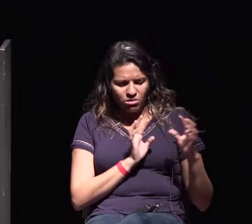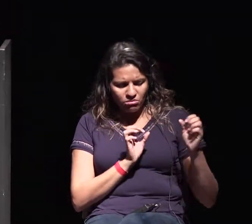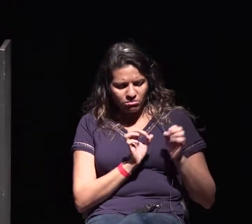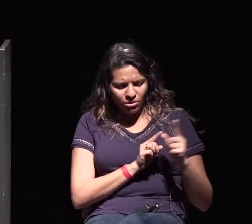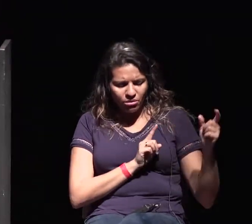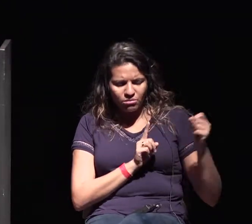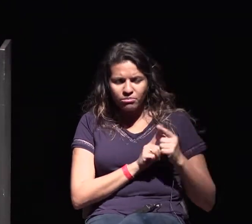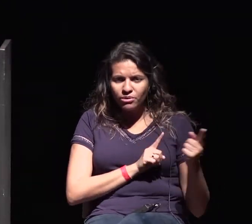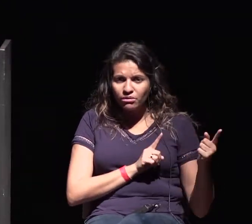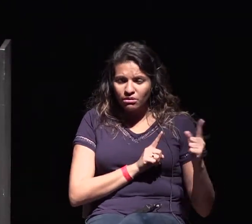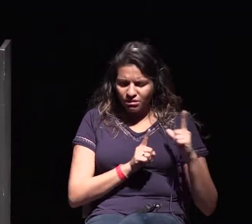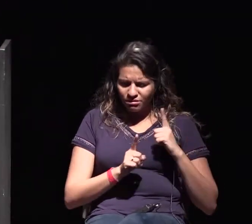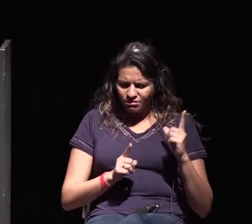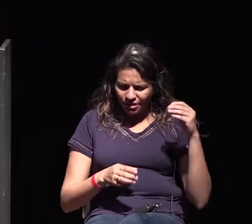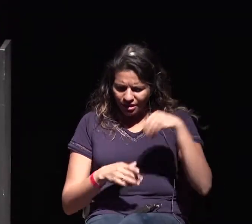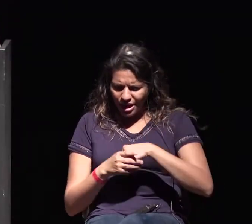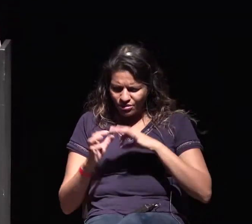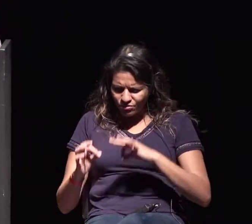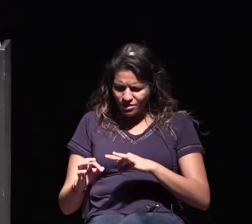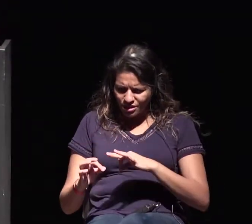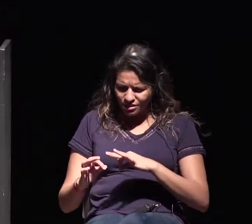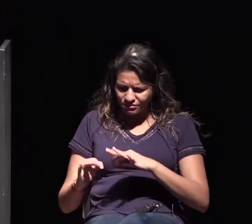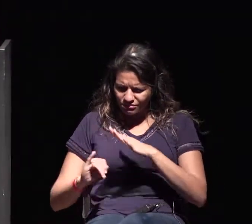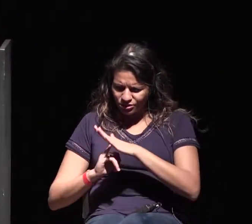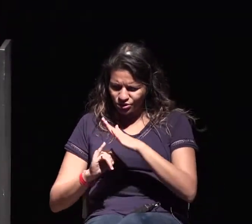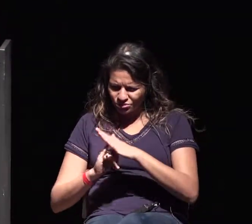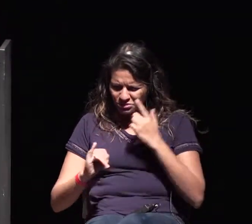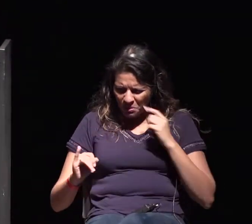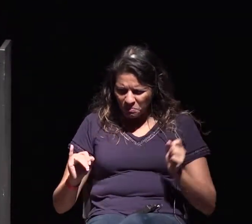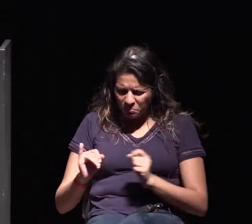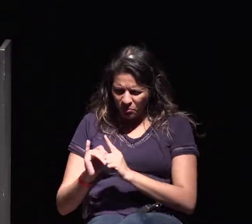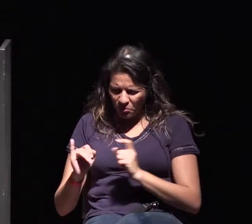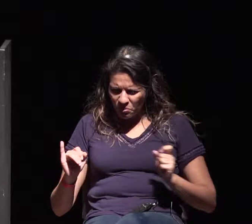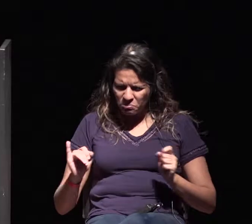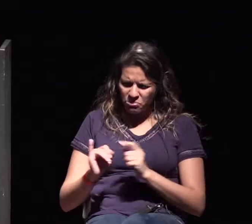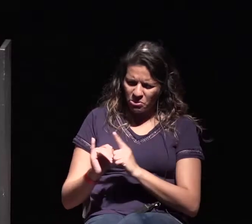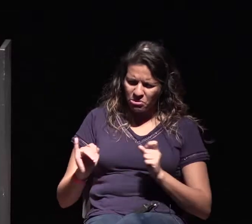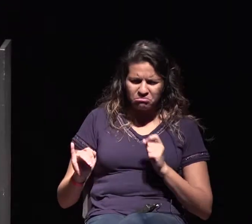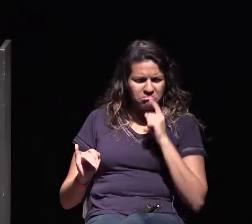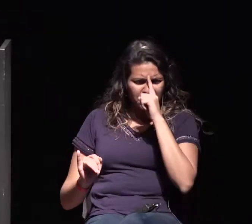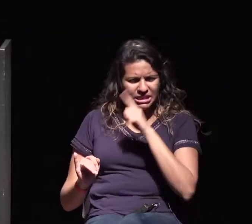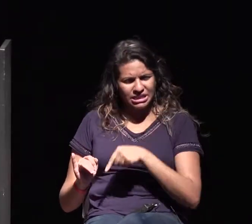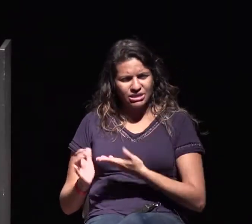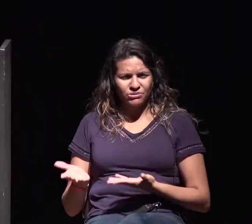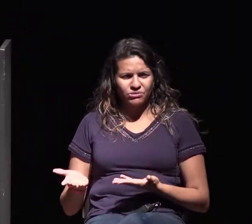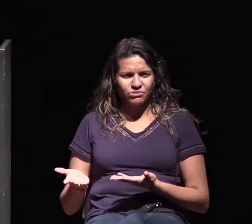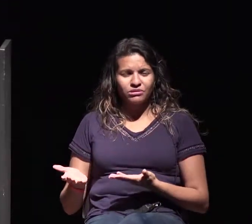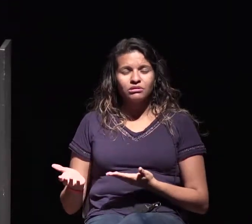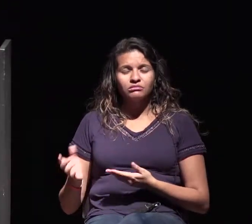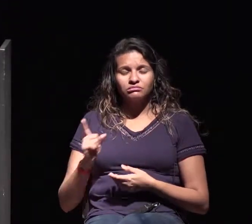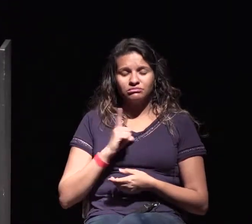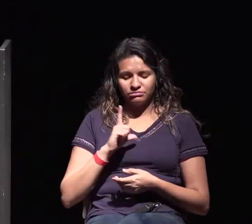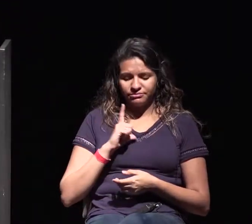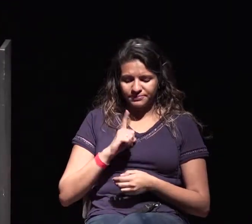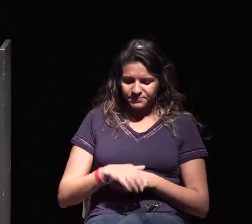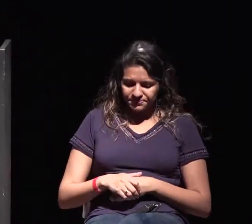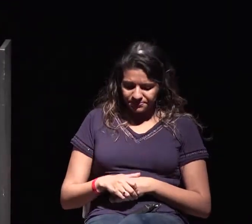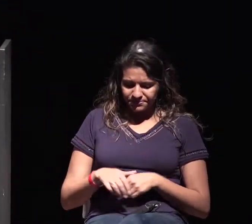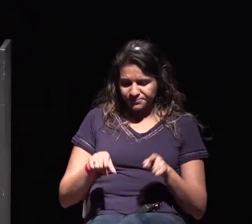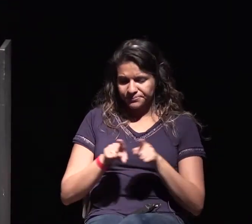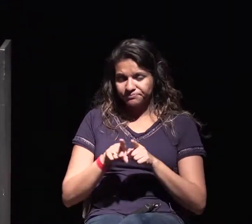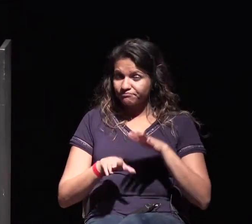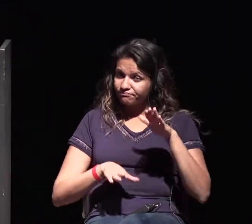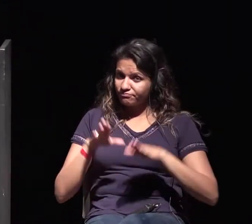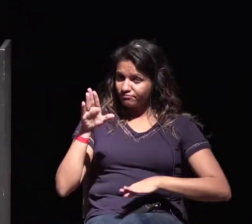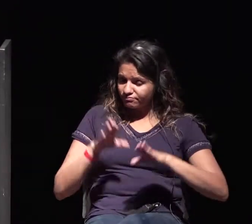imperial? In taking over, antibodies that reclaim a renewed integrity for the body of the